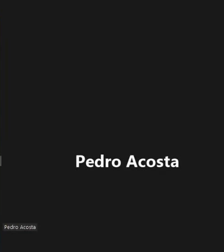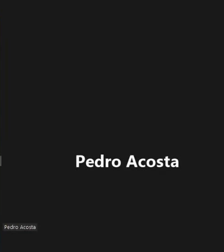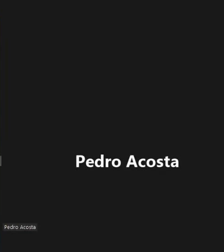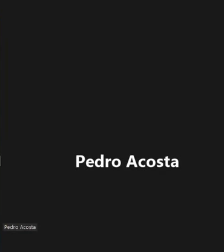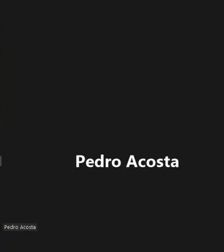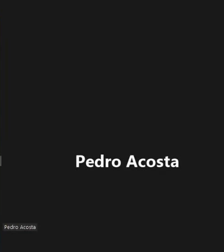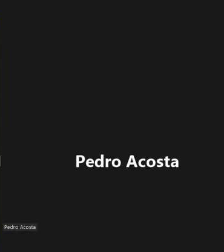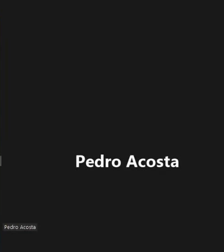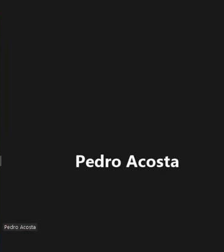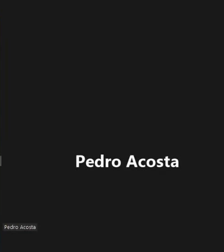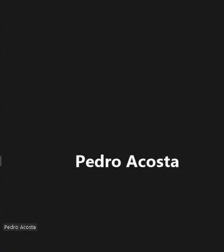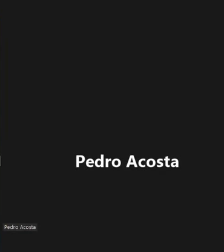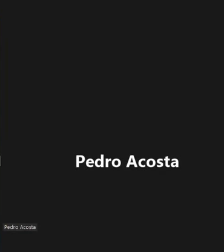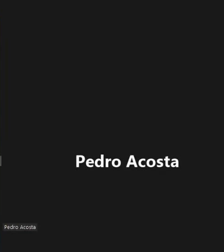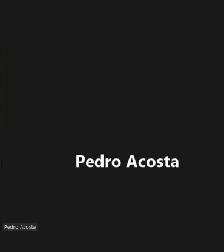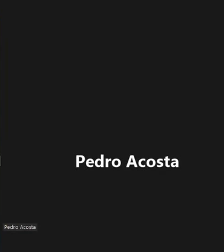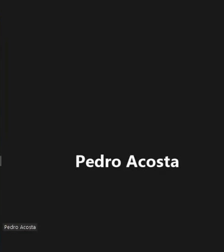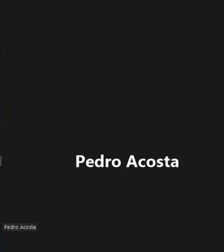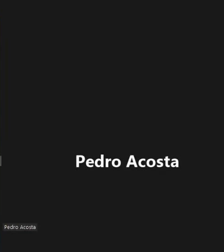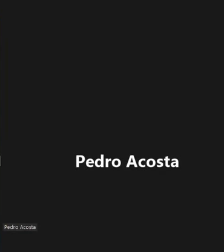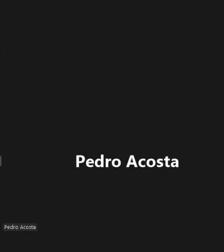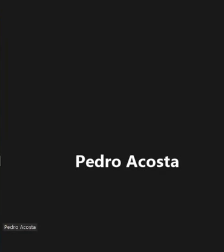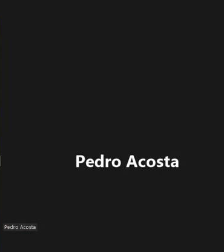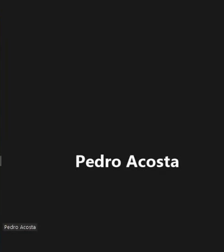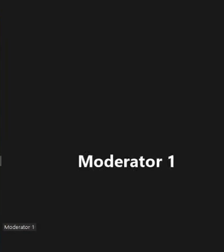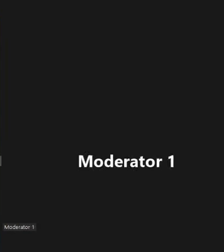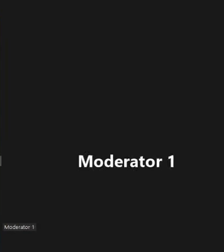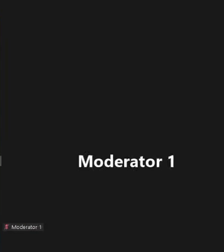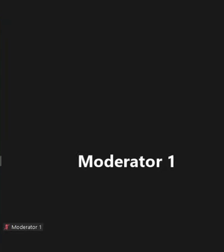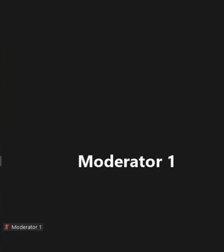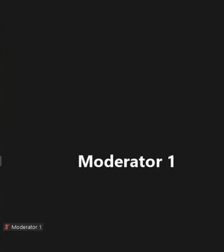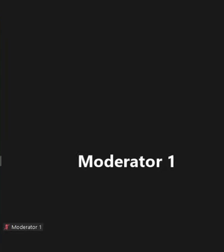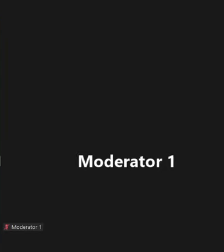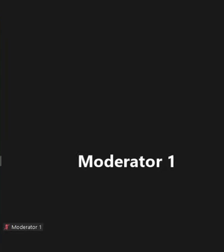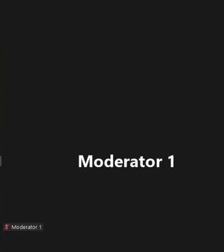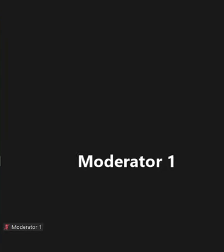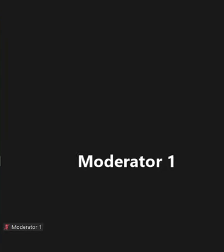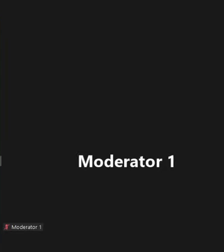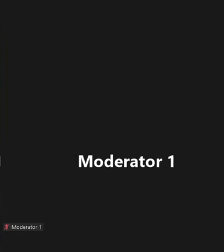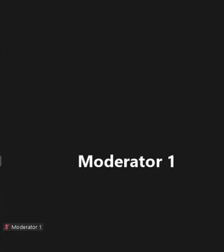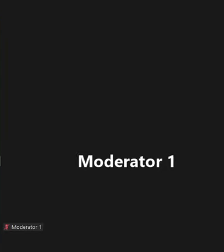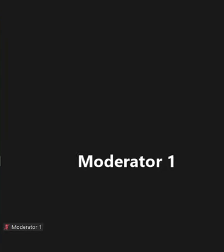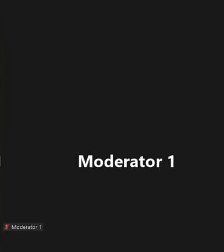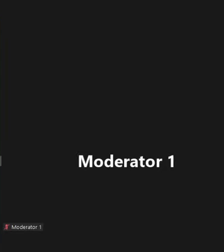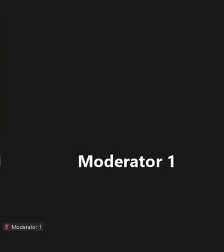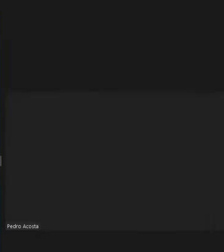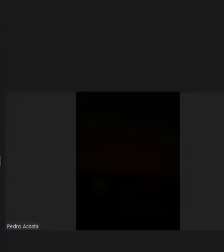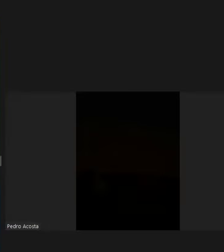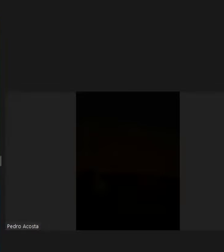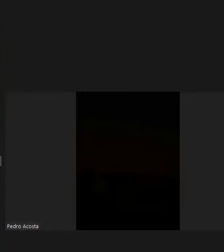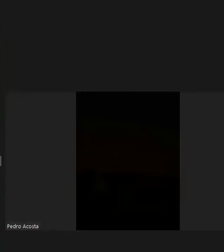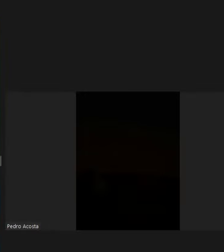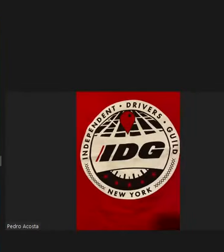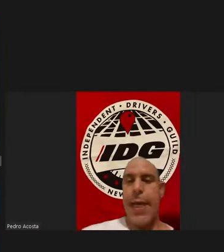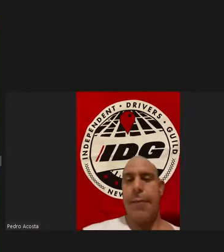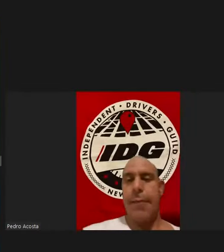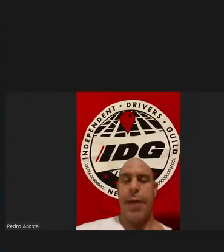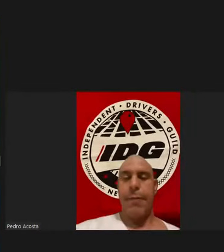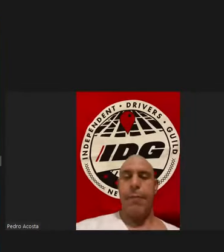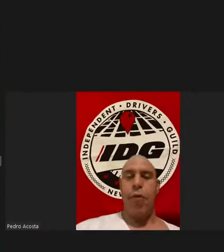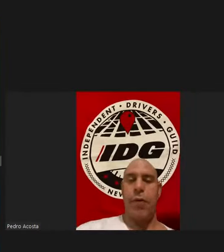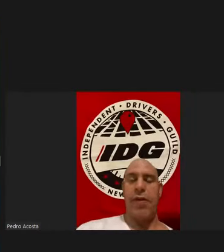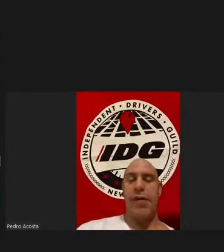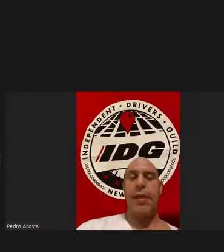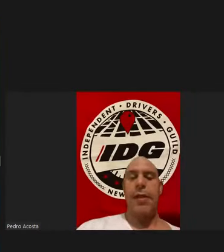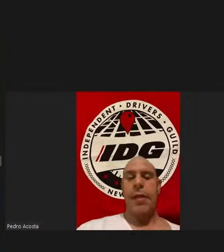Thank you for giving me the opportunity. Can you hear me? Yes, we can. Yes. My name is Pedro Acosta, and I am a